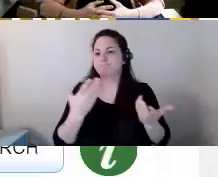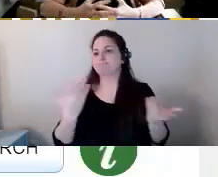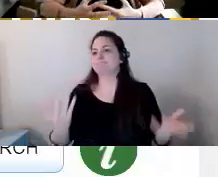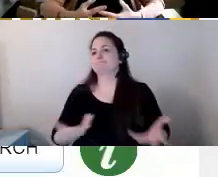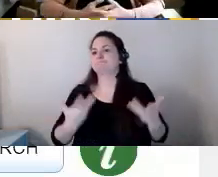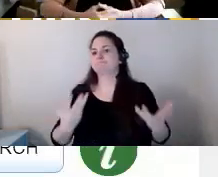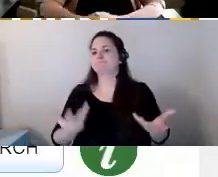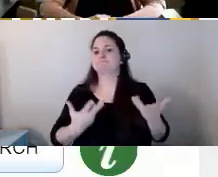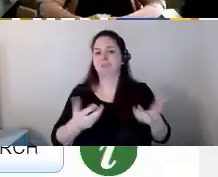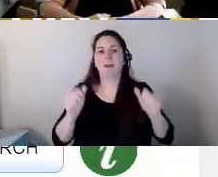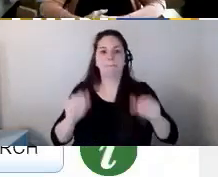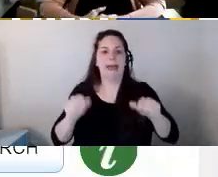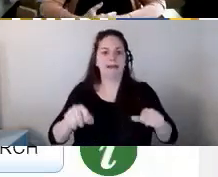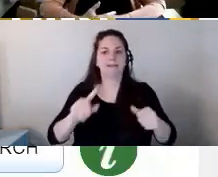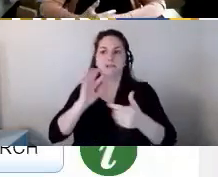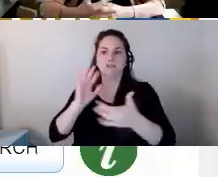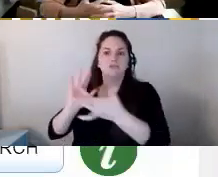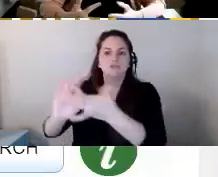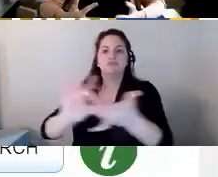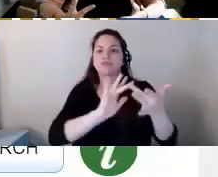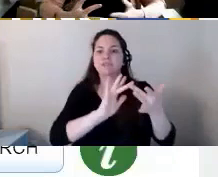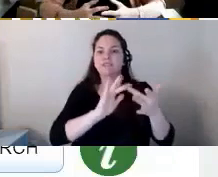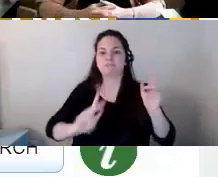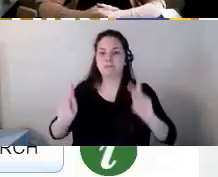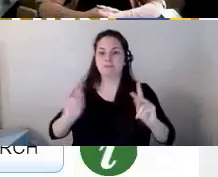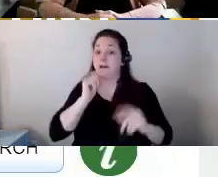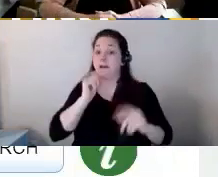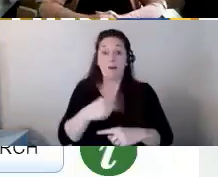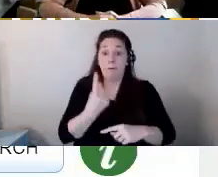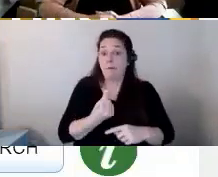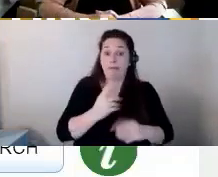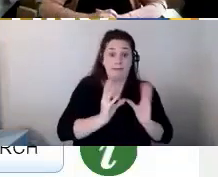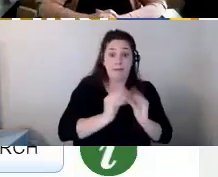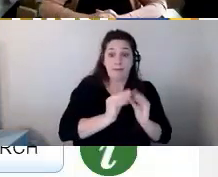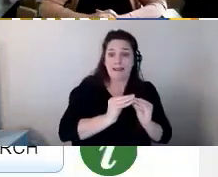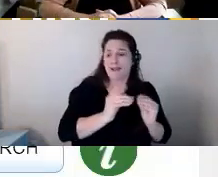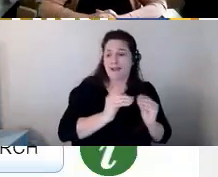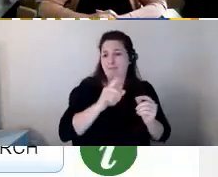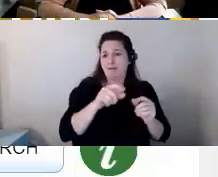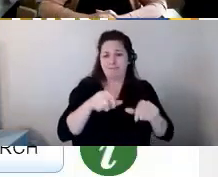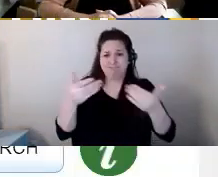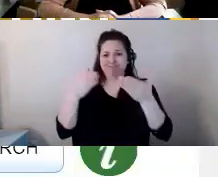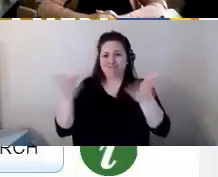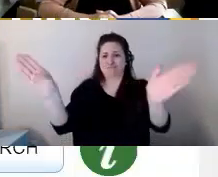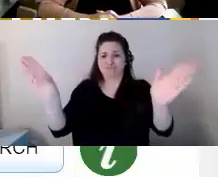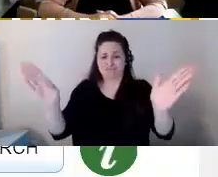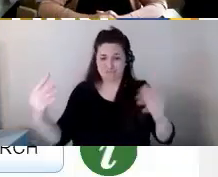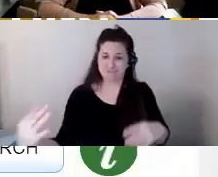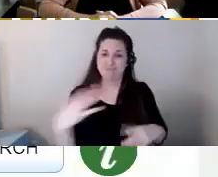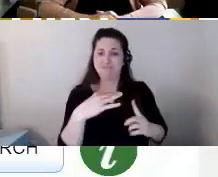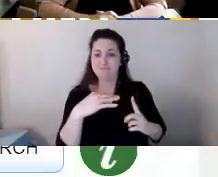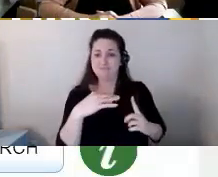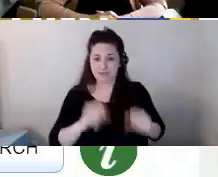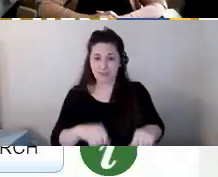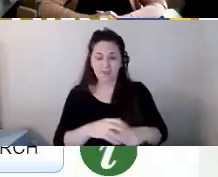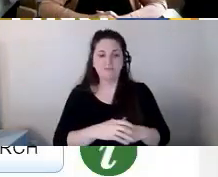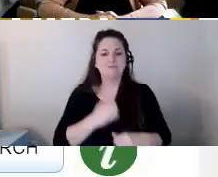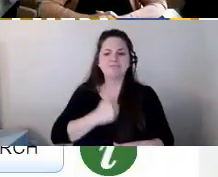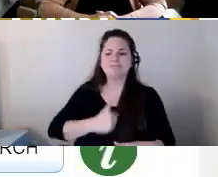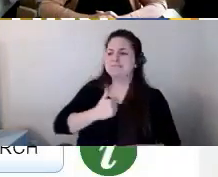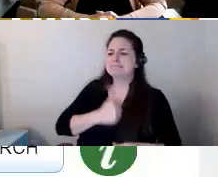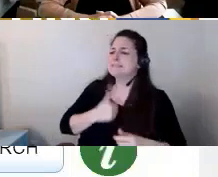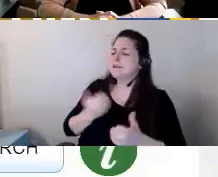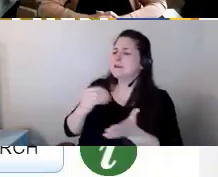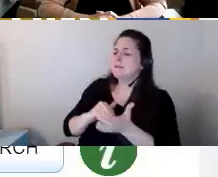your capacity to reach others, not just at the annual meeting, but well beyond the meeting. So Felice, I apologize if this is repetitive, but